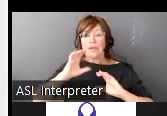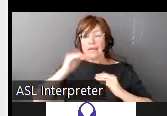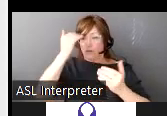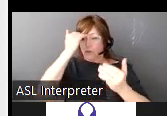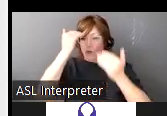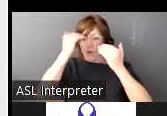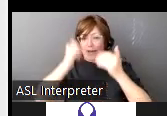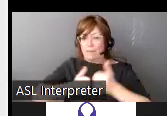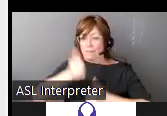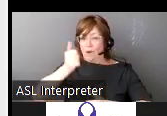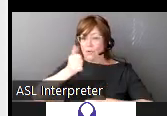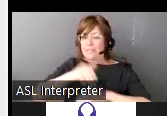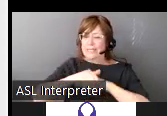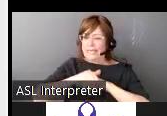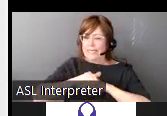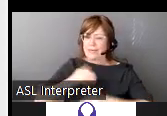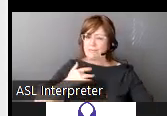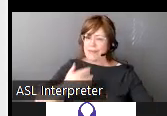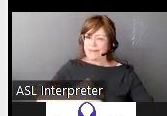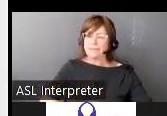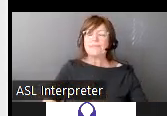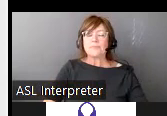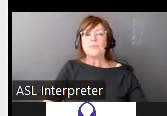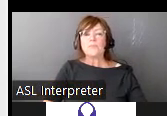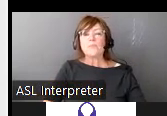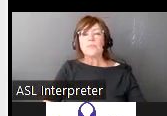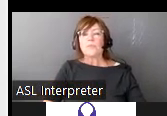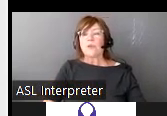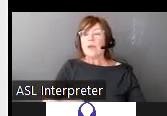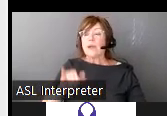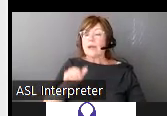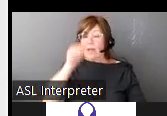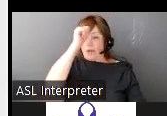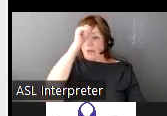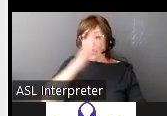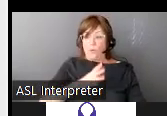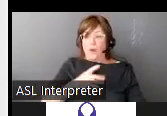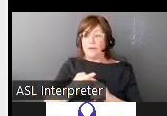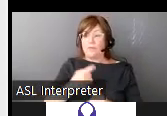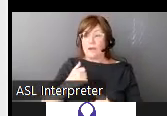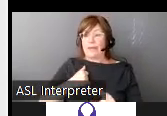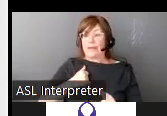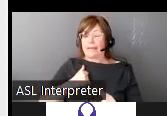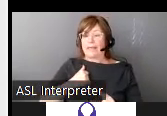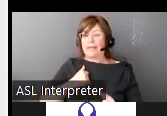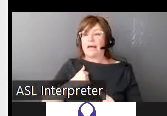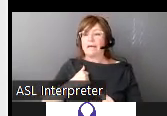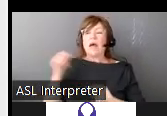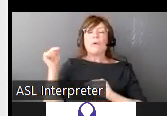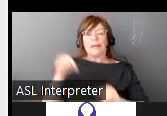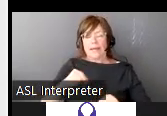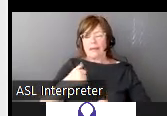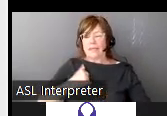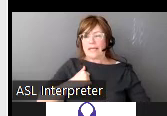it's mostly through English," end quote. This older woman was a Canadian citizen who was married with children. She came to Canada in